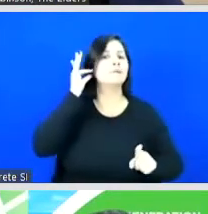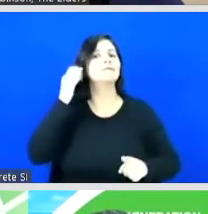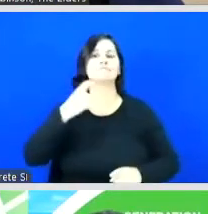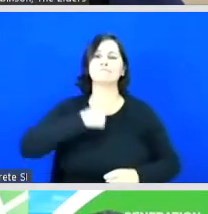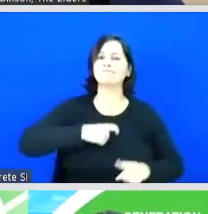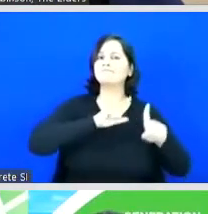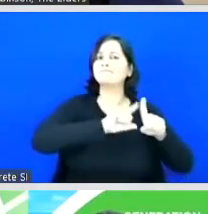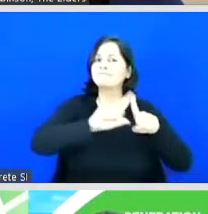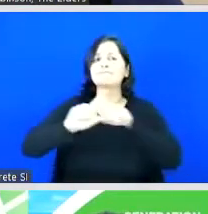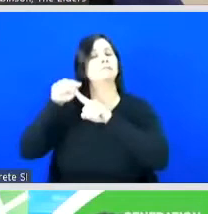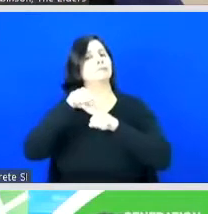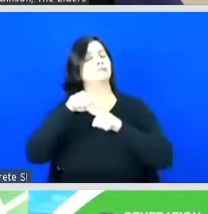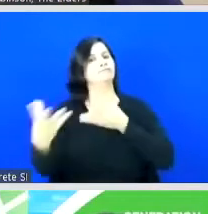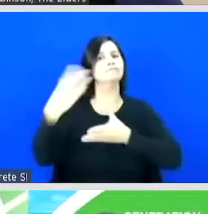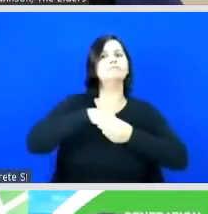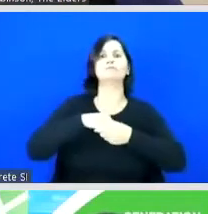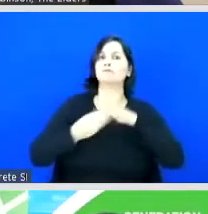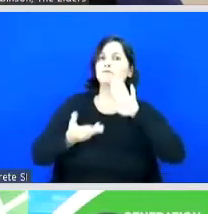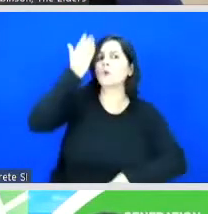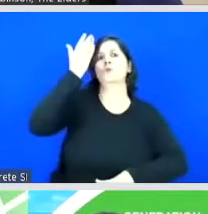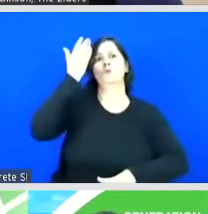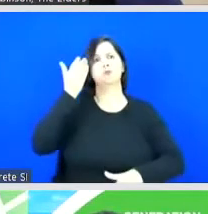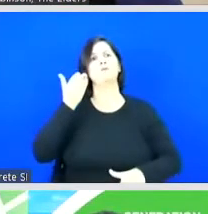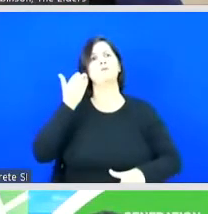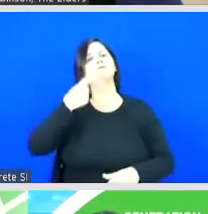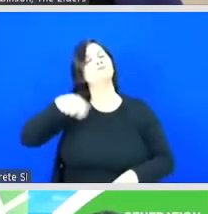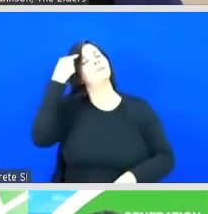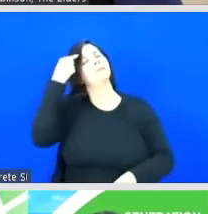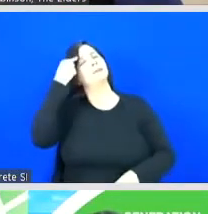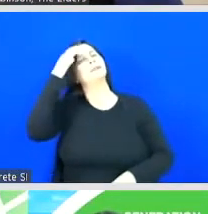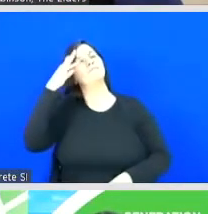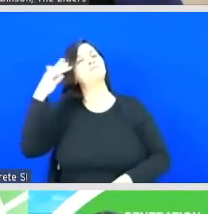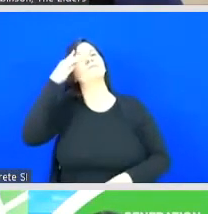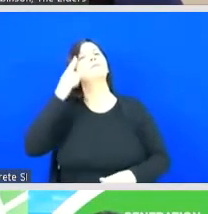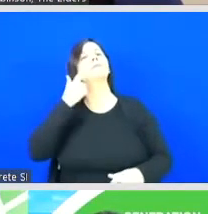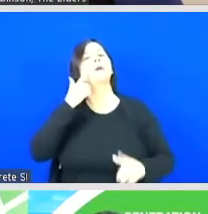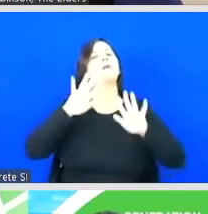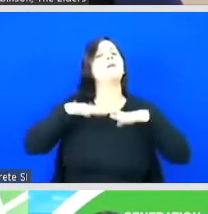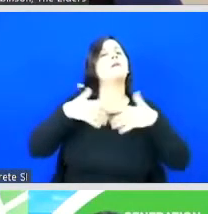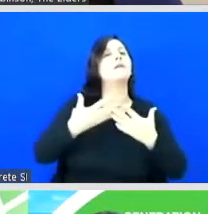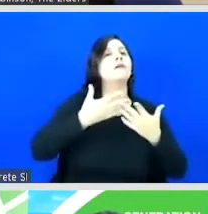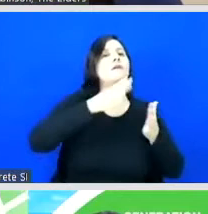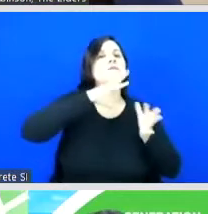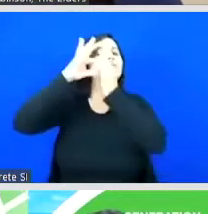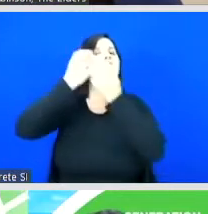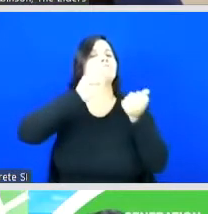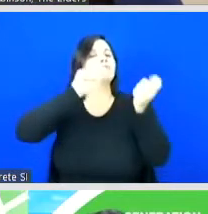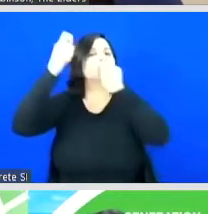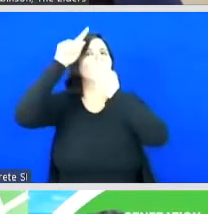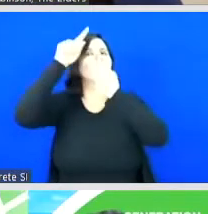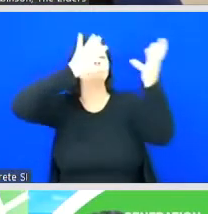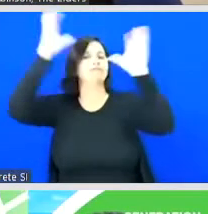make these agendas inclusive and get power out of each other so that we get a